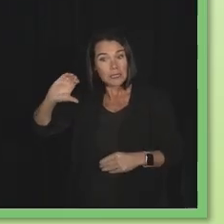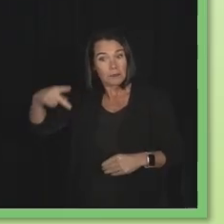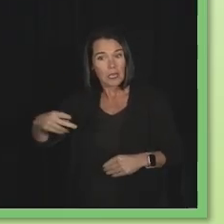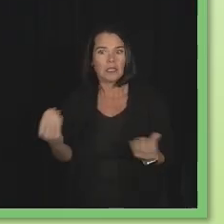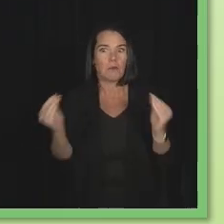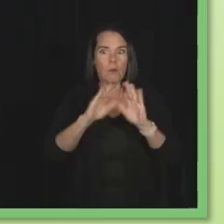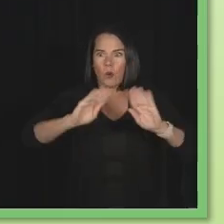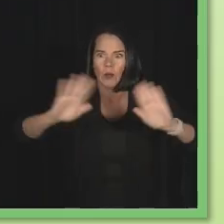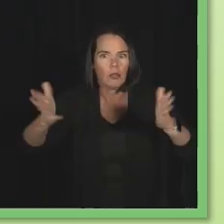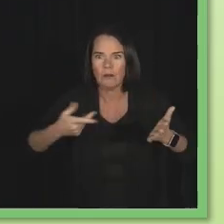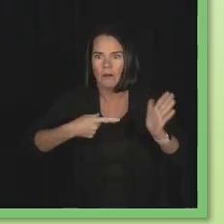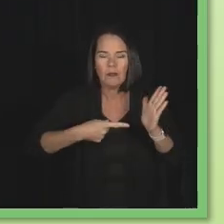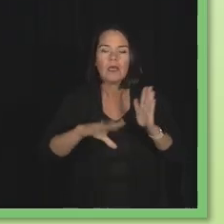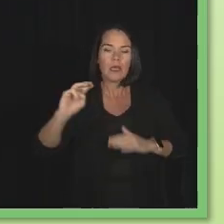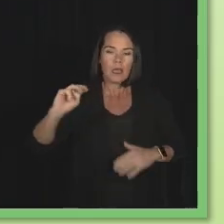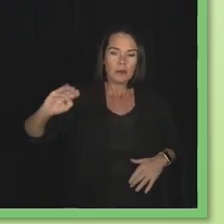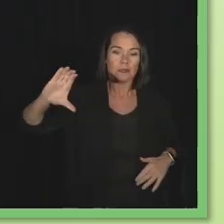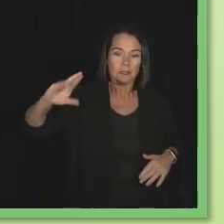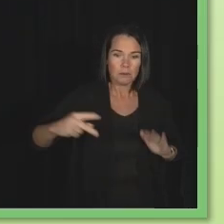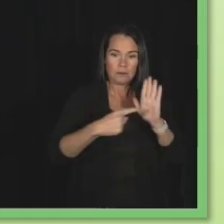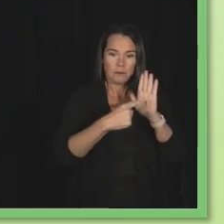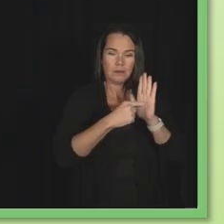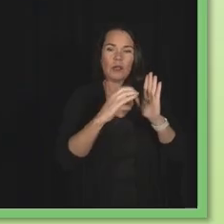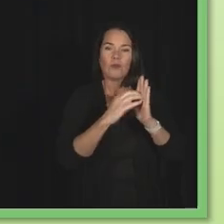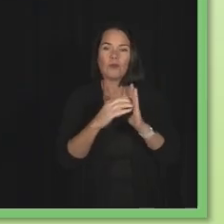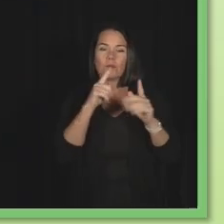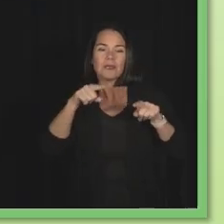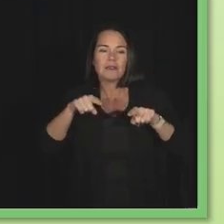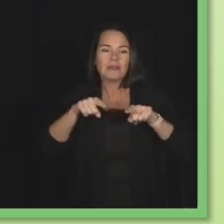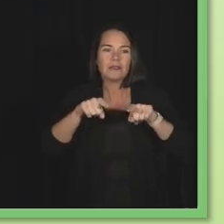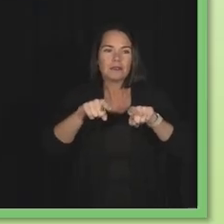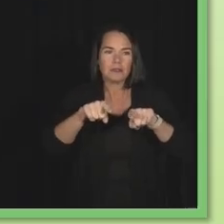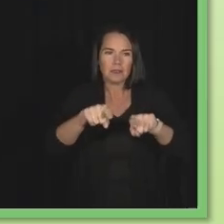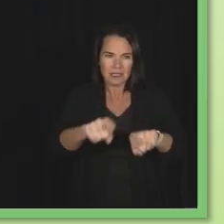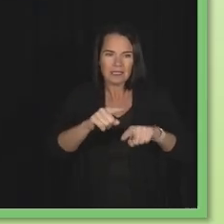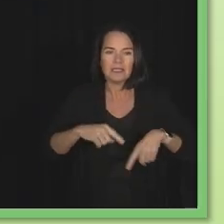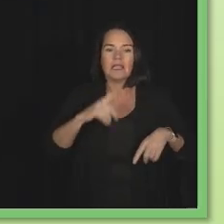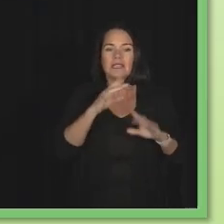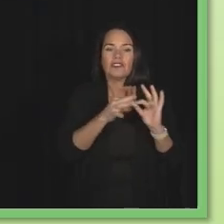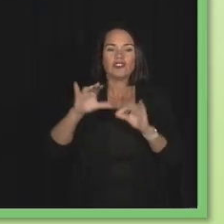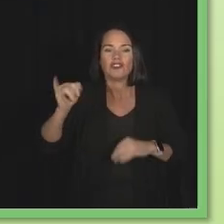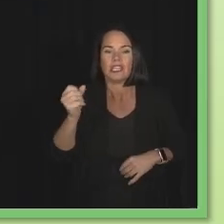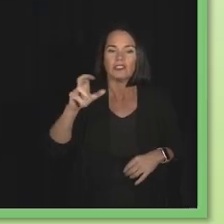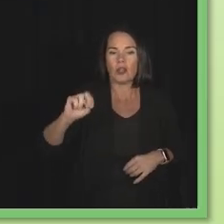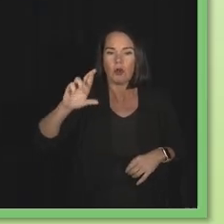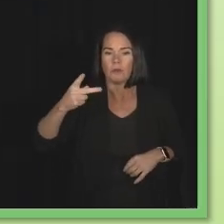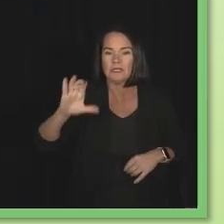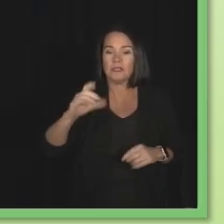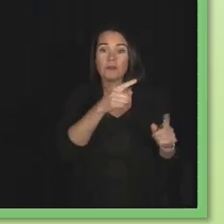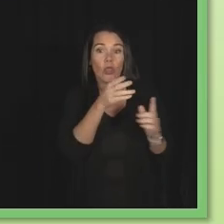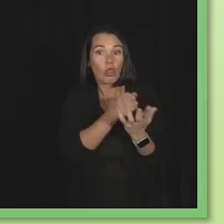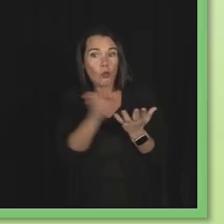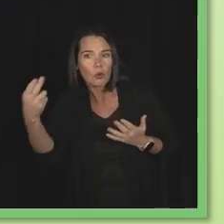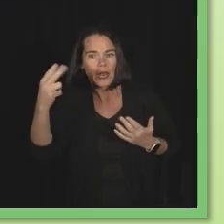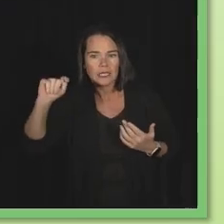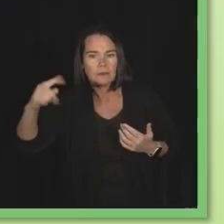clear, right? Because MCP is a JSON RPC over HTTP. So the HTTP part is the